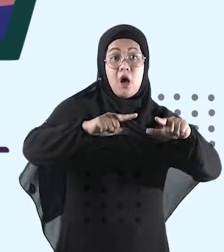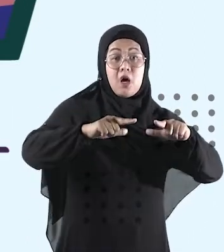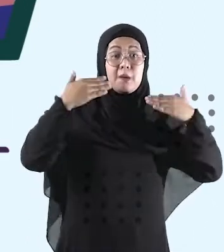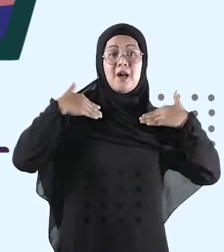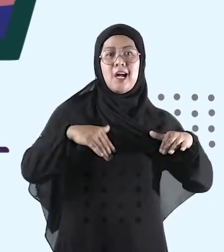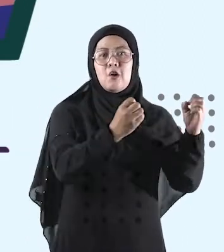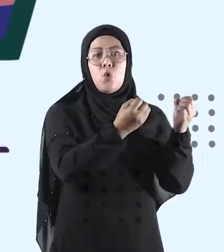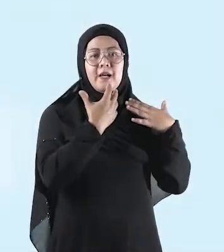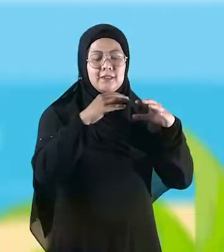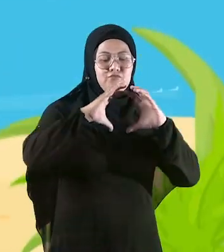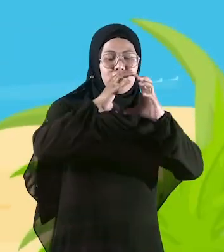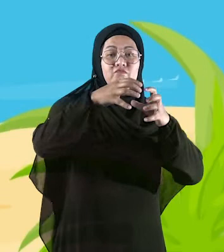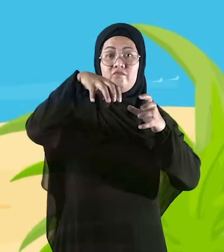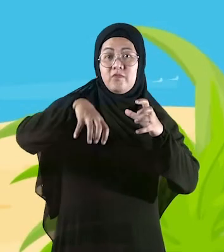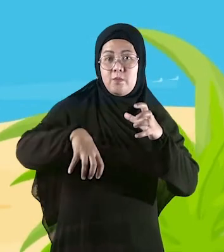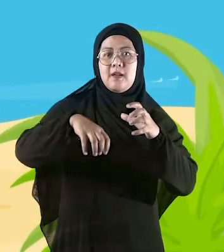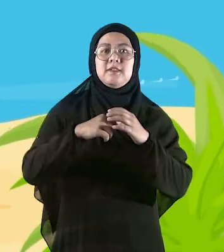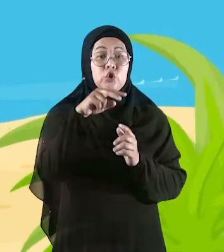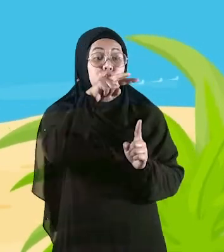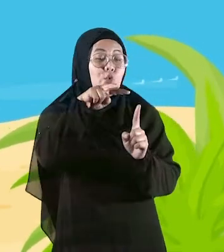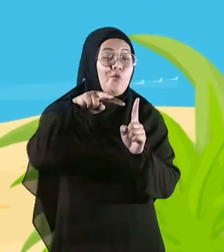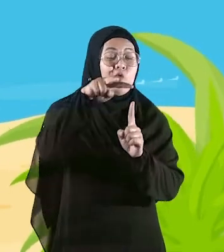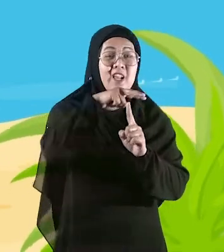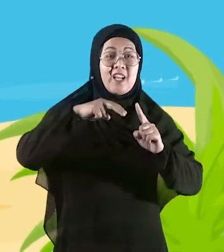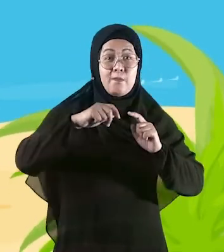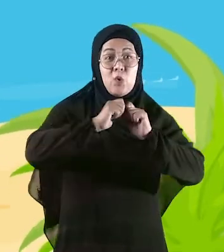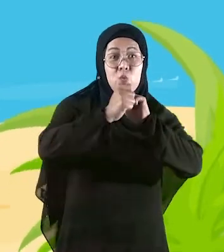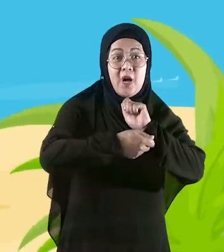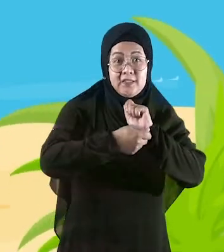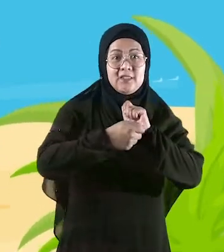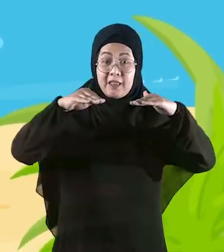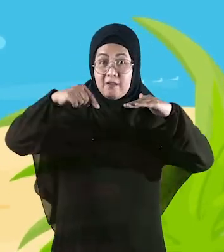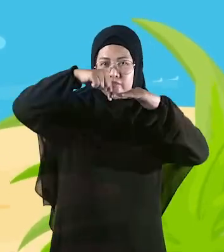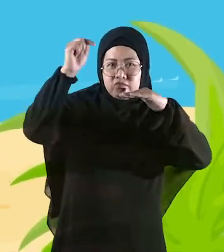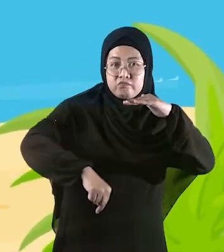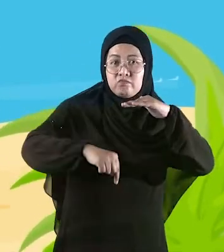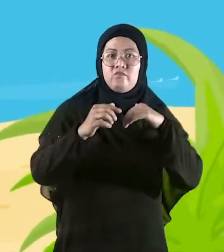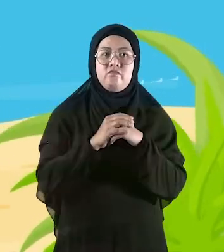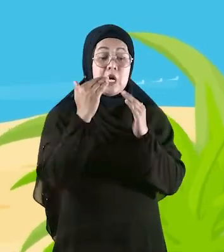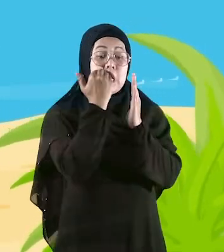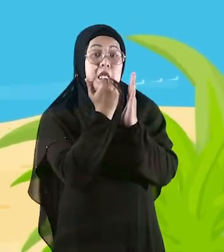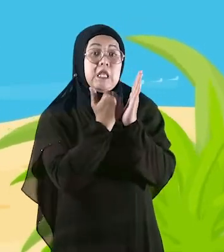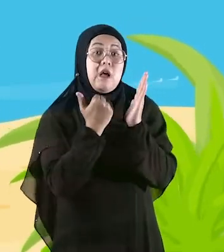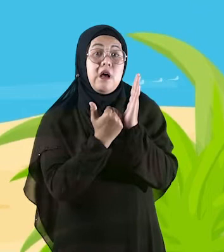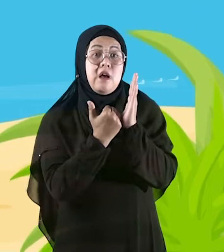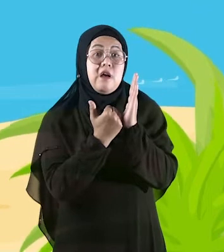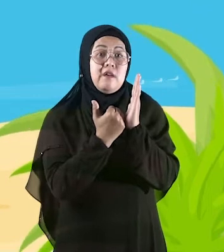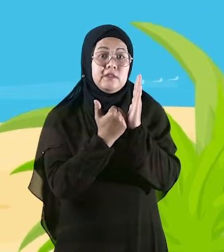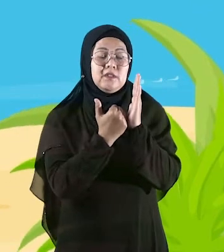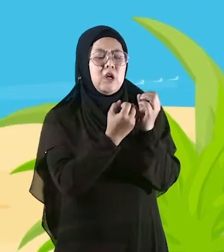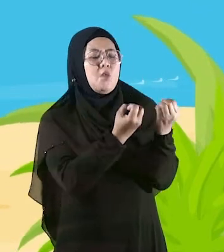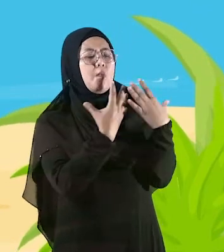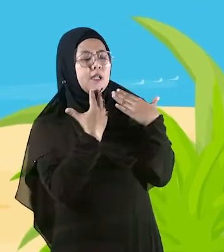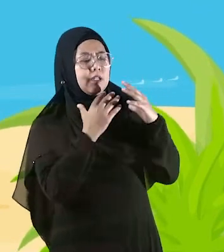Agency, or BIG, tasked with conducting basic surveys and mapping for elements of geospatial data and basic marine